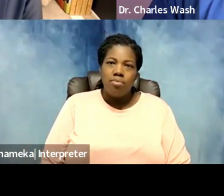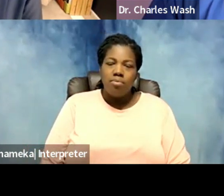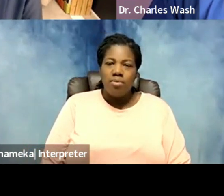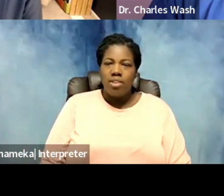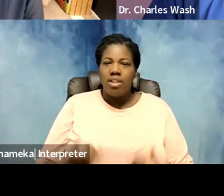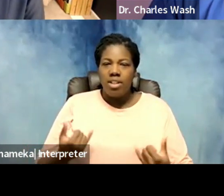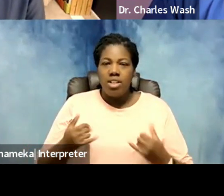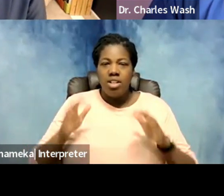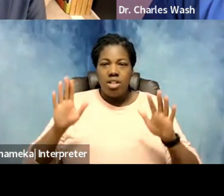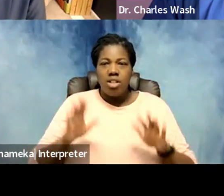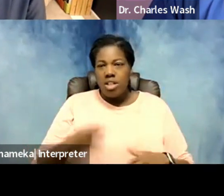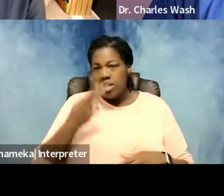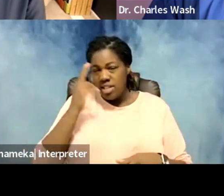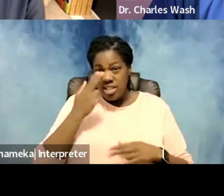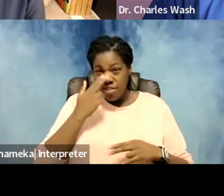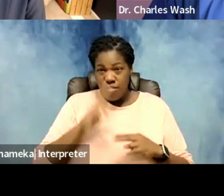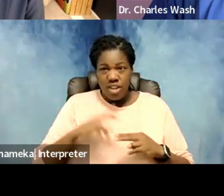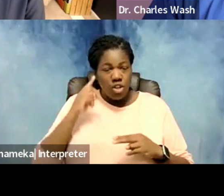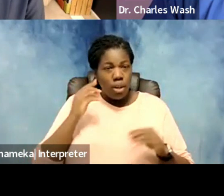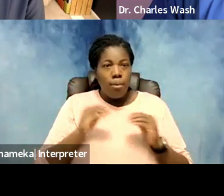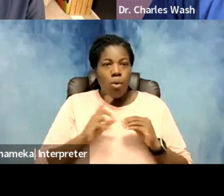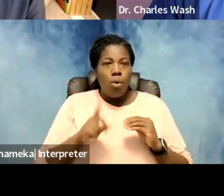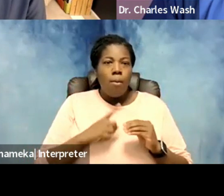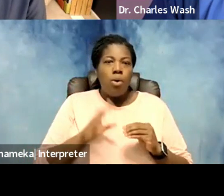Stephen. It was fun to hear more about